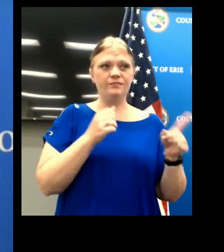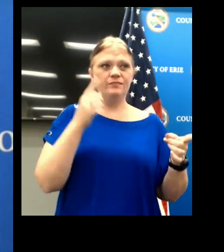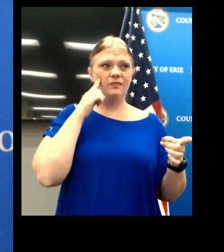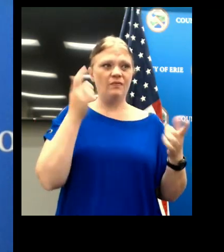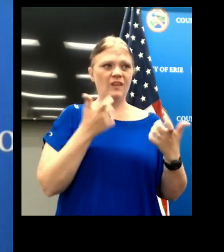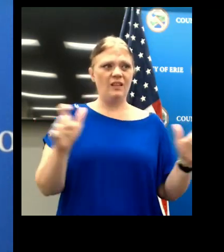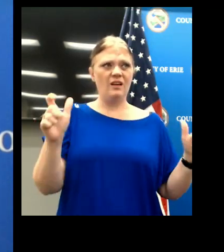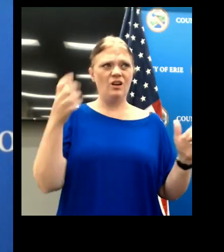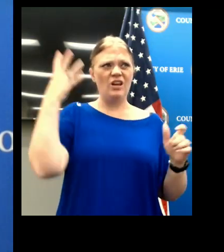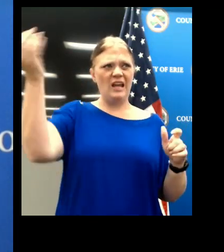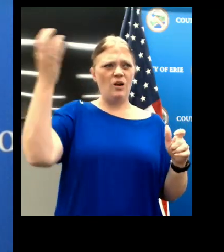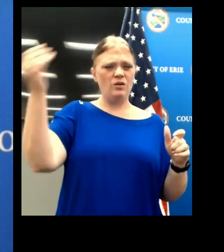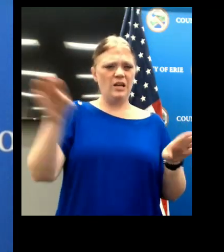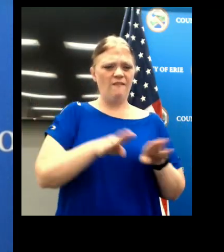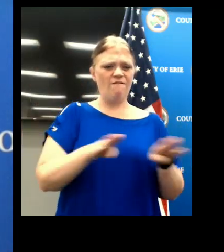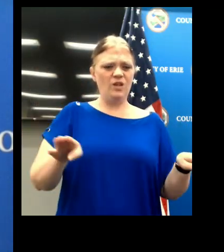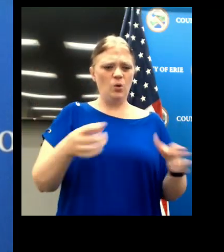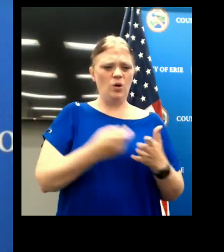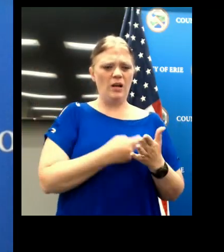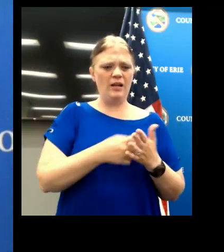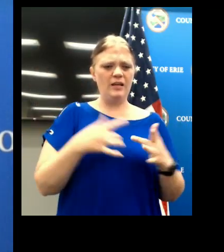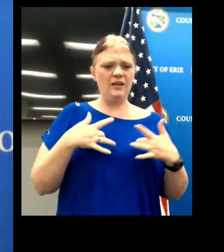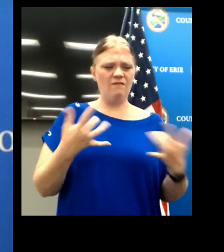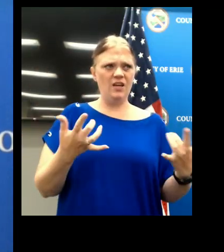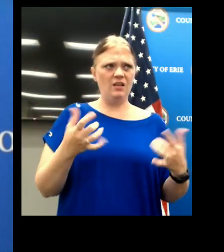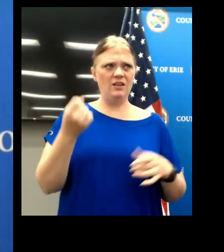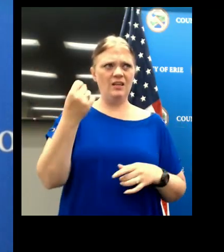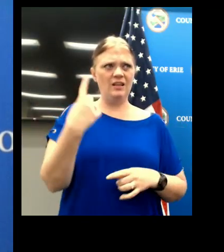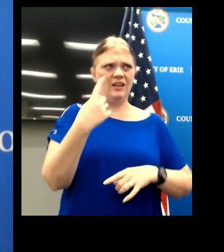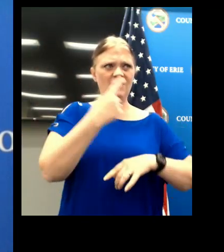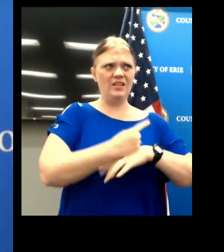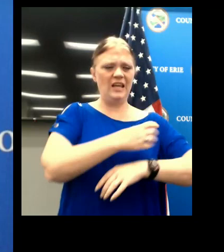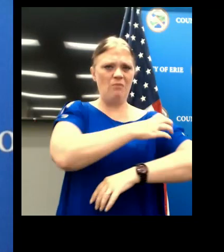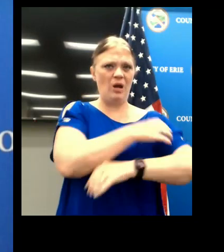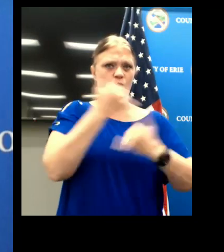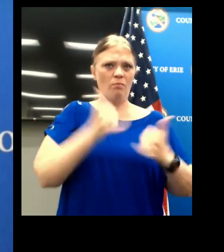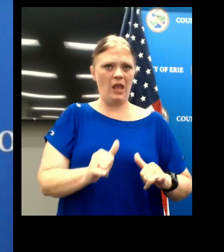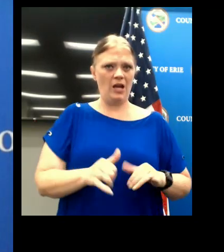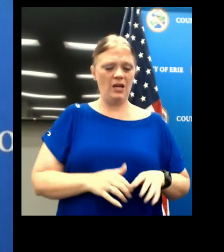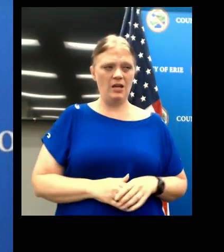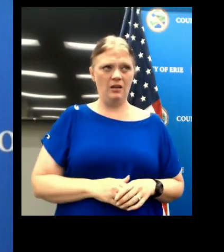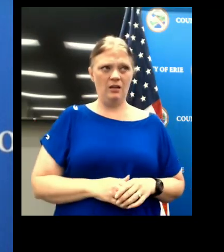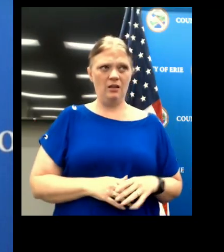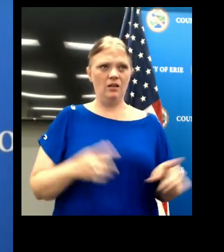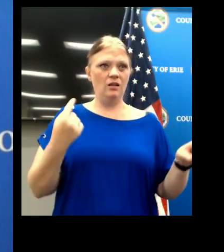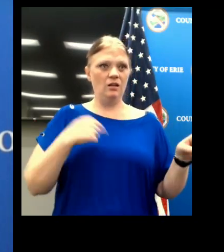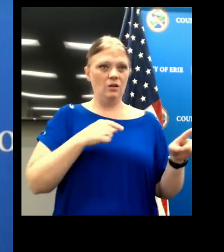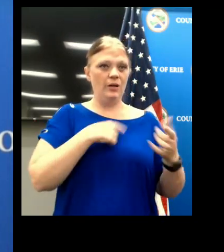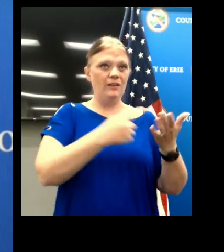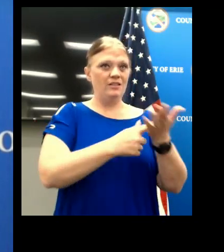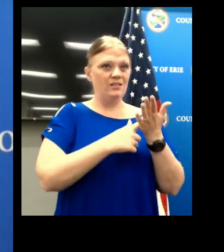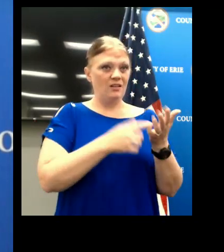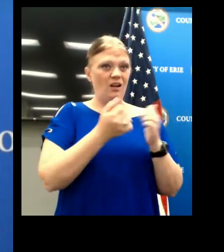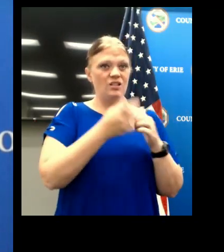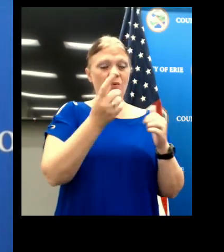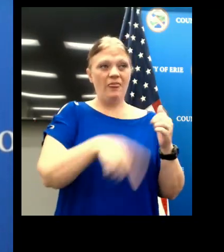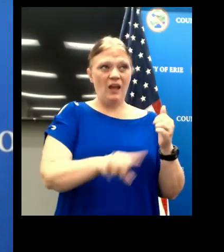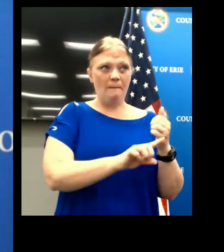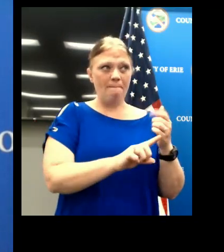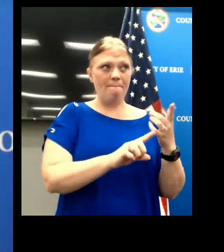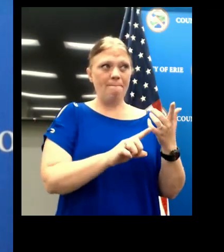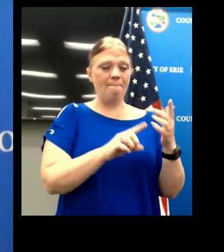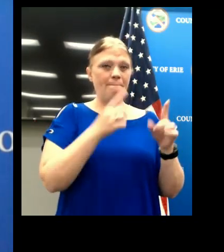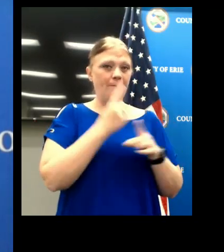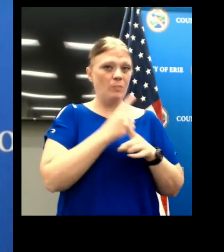large outdoor floor hockey event that's coming up, the 11-day power play, and we've discussed with them the